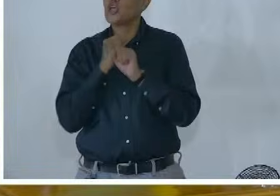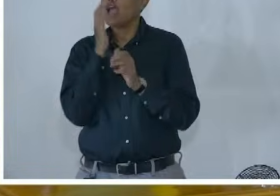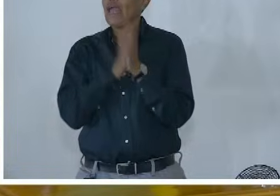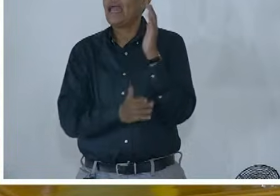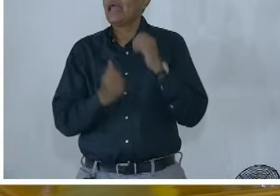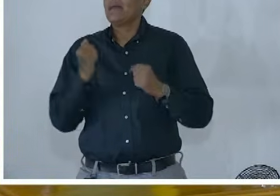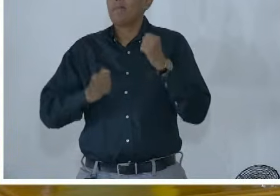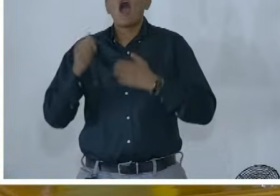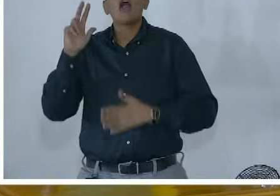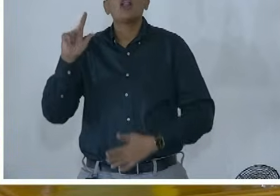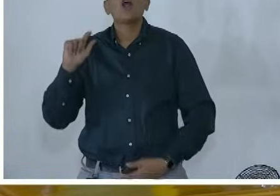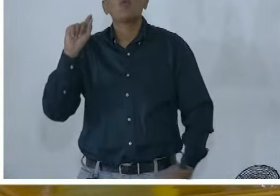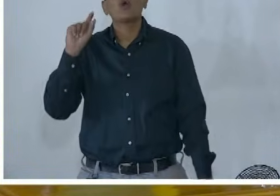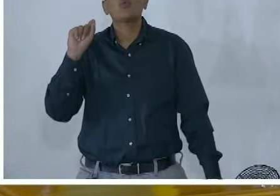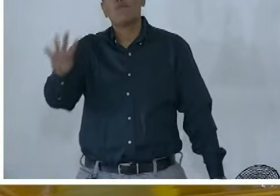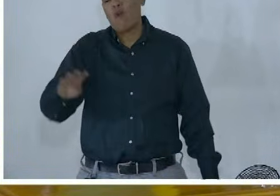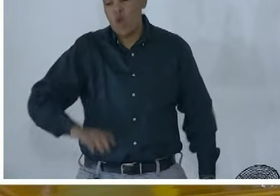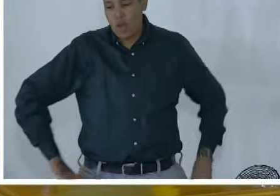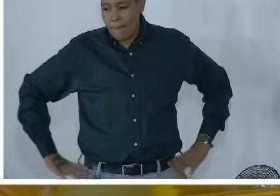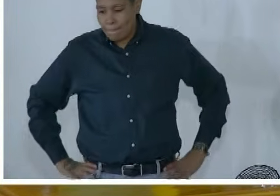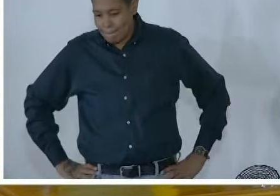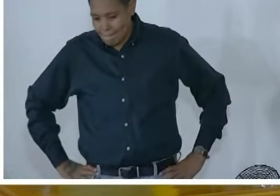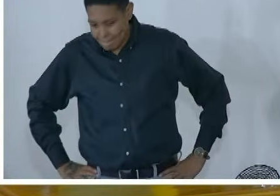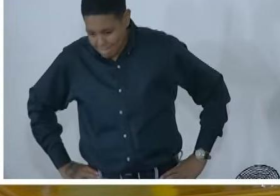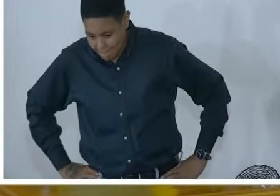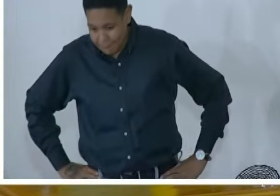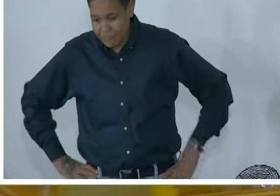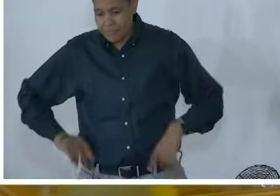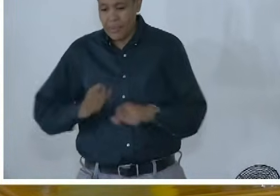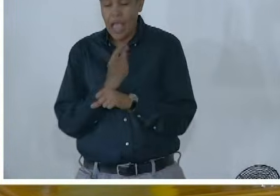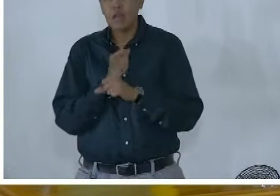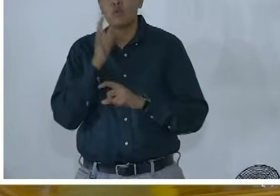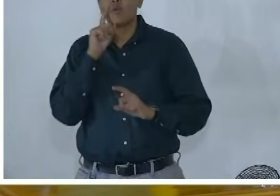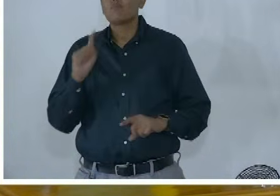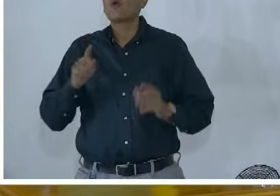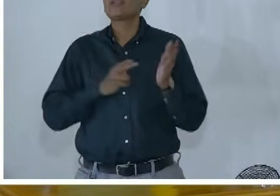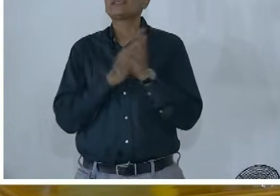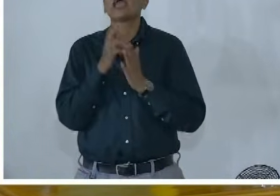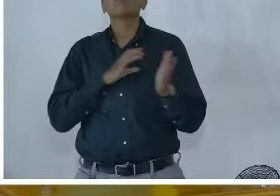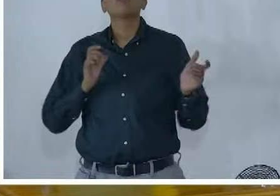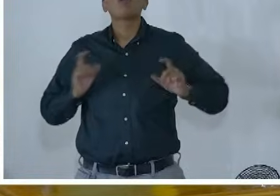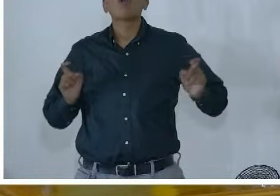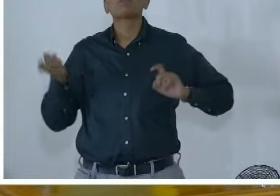March 31, 2024. Annual Report of the Integrity